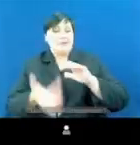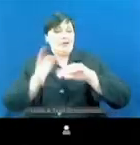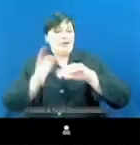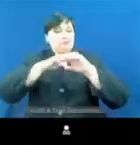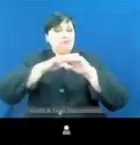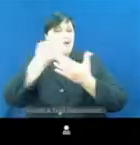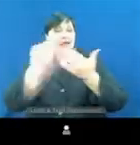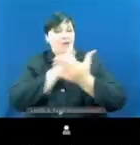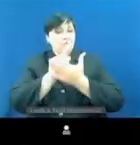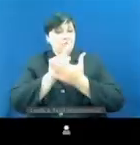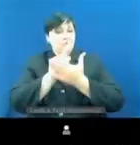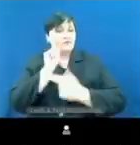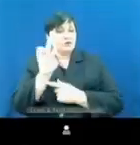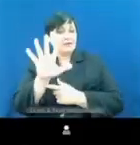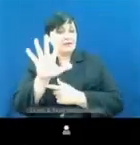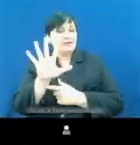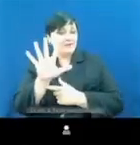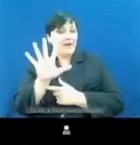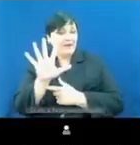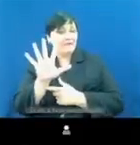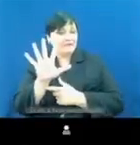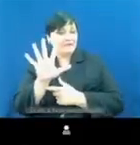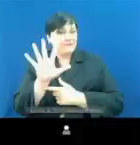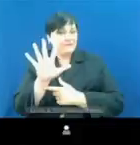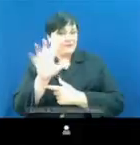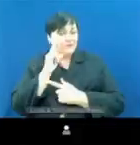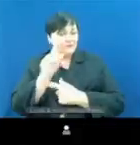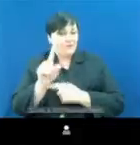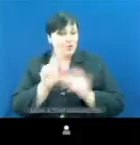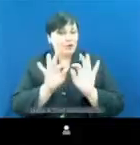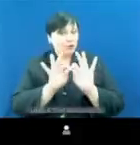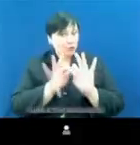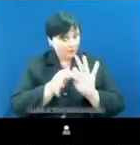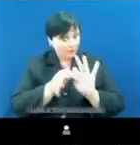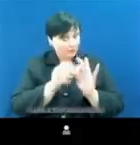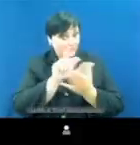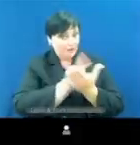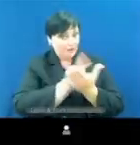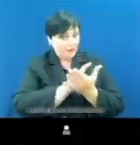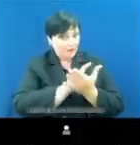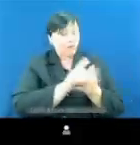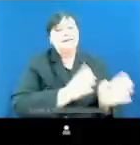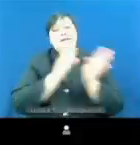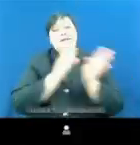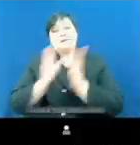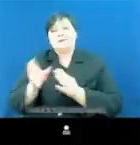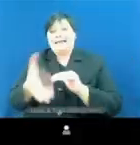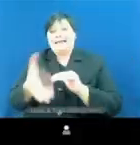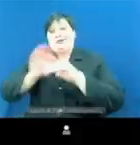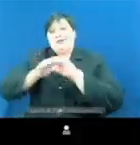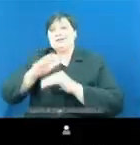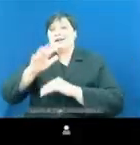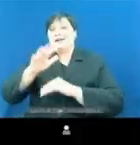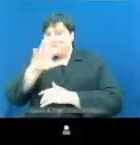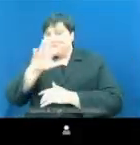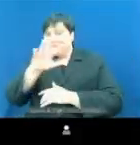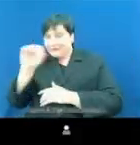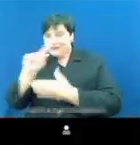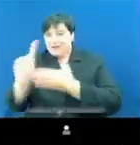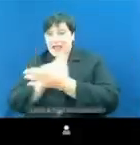75 of interpreting, and we increase the number of hours to 50 for legal interpreter